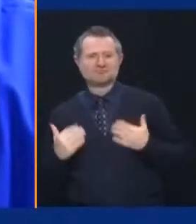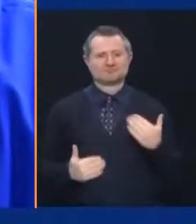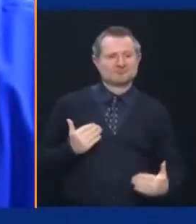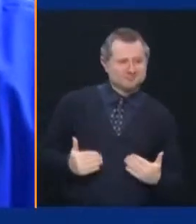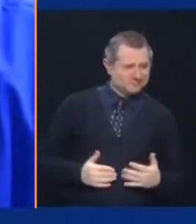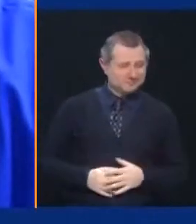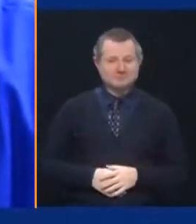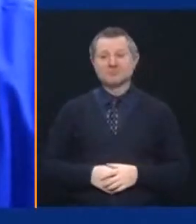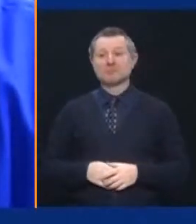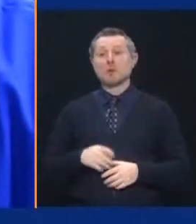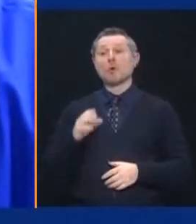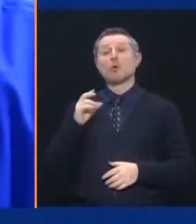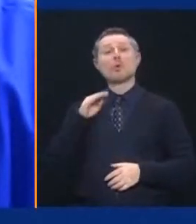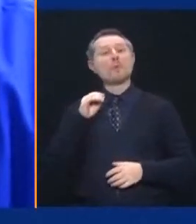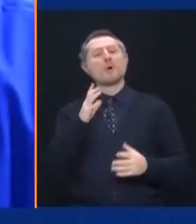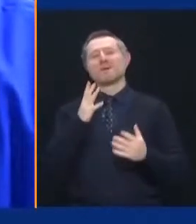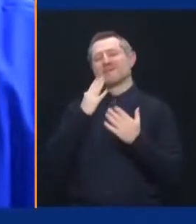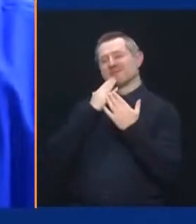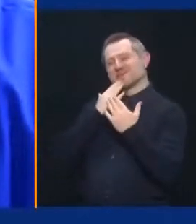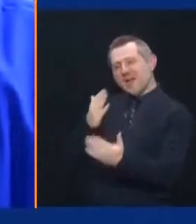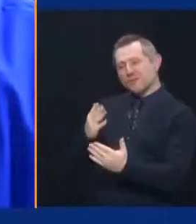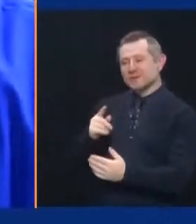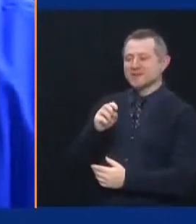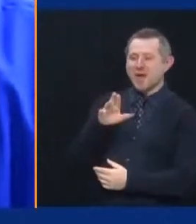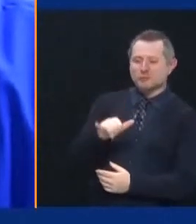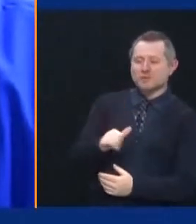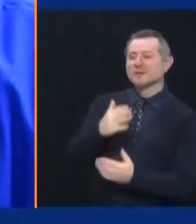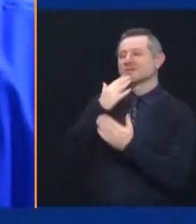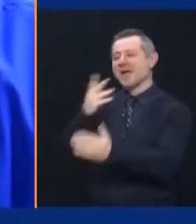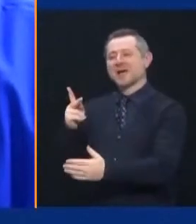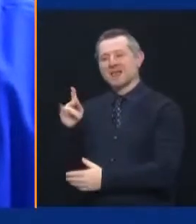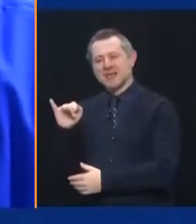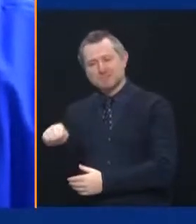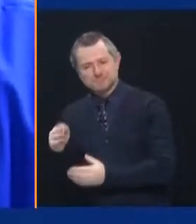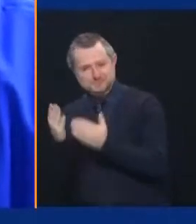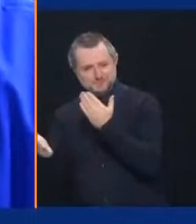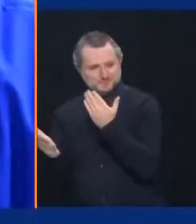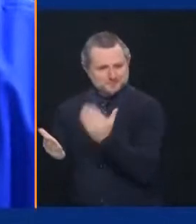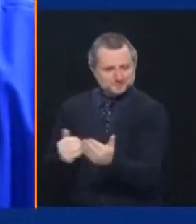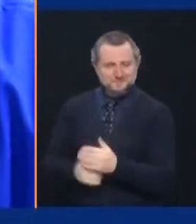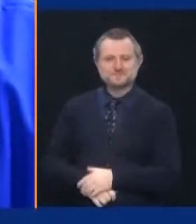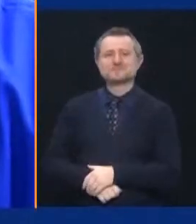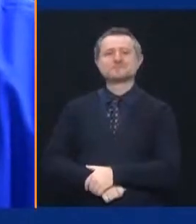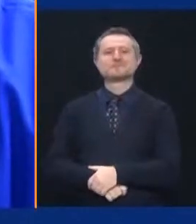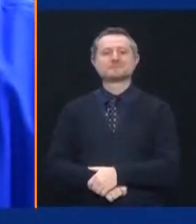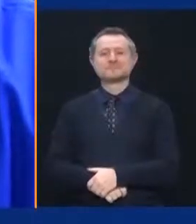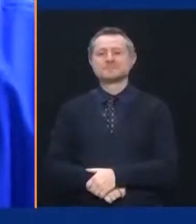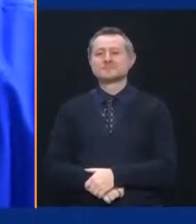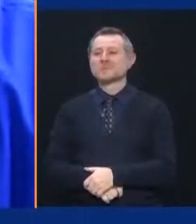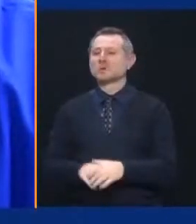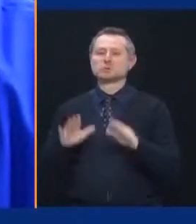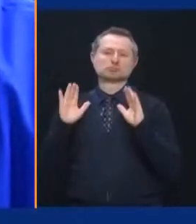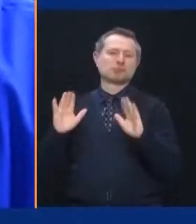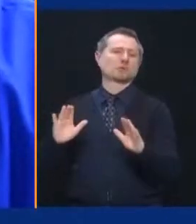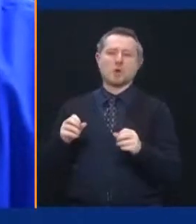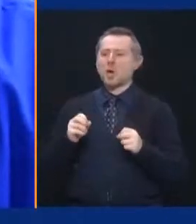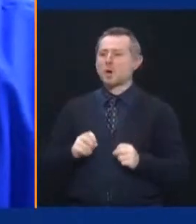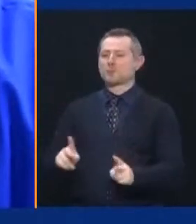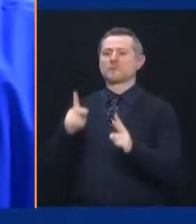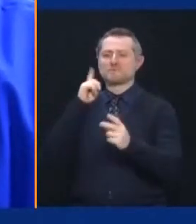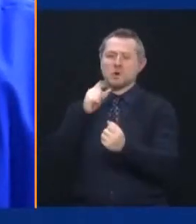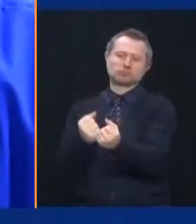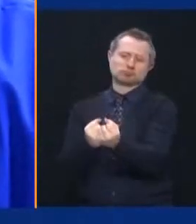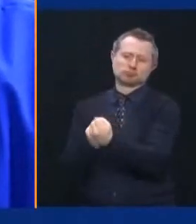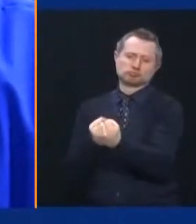Well, thank you very much, Terry, and thank you, Kim. And I think that's right. This is a great opportunity to cheer for the Bills, cheer for